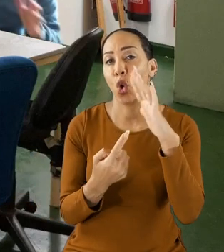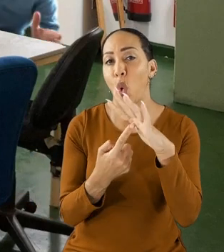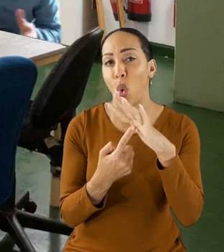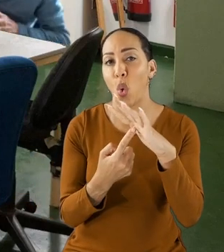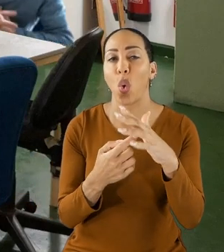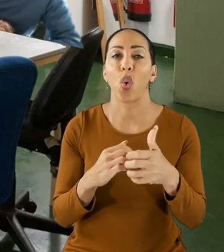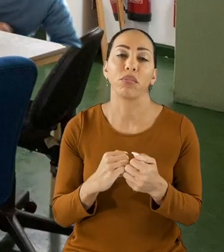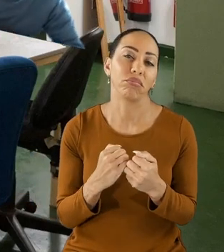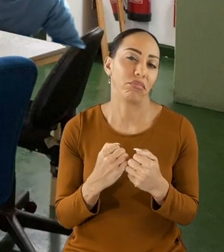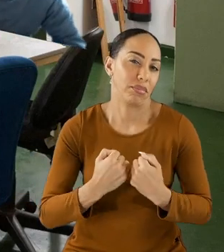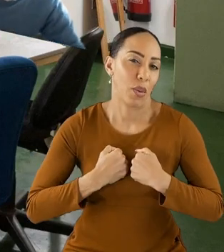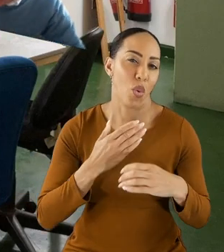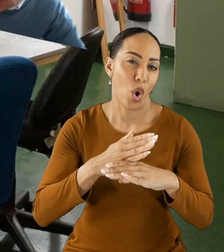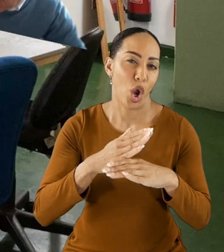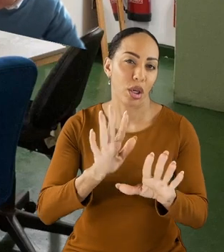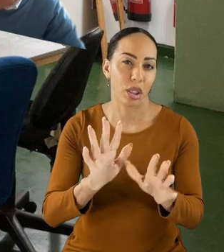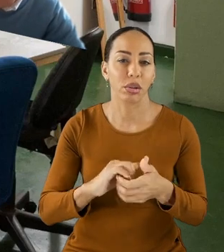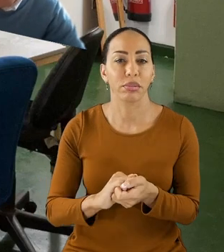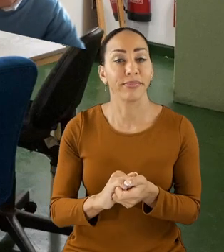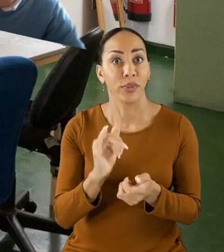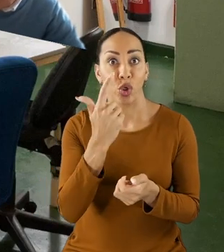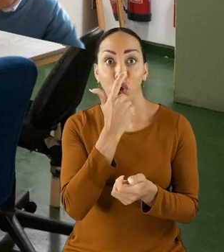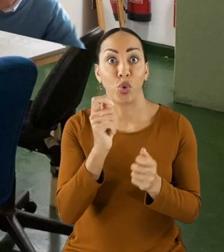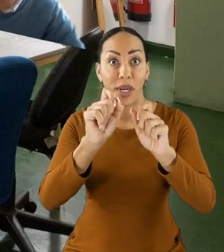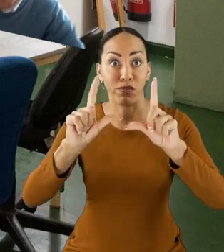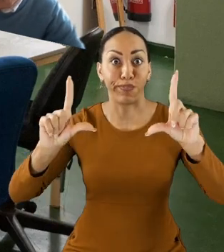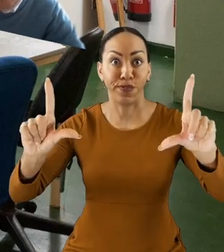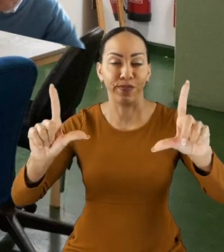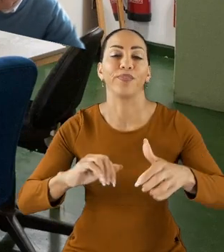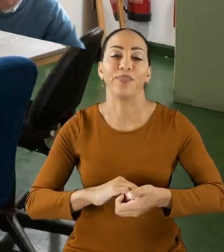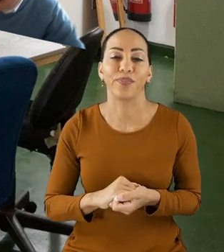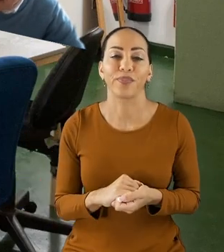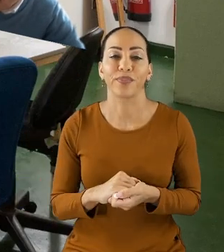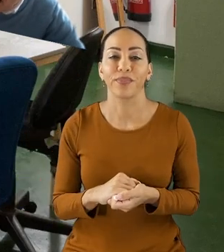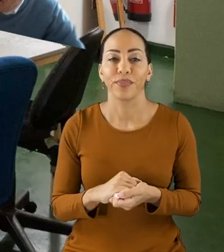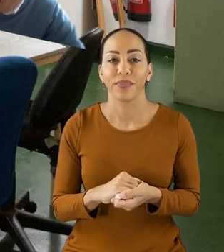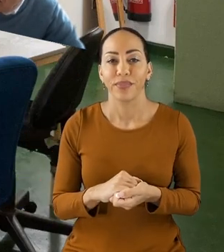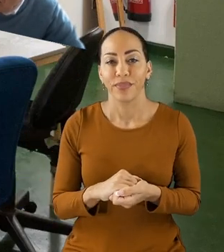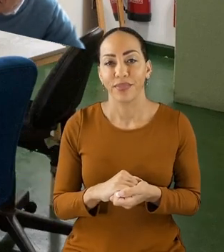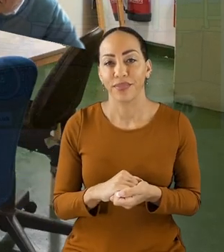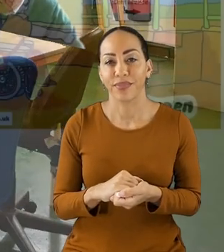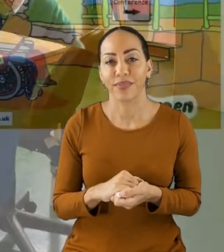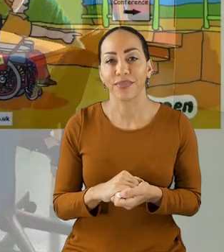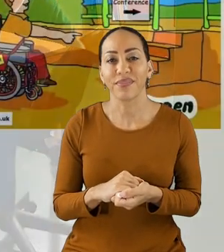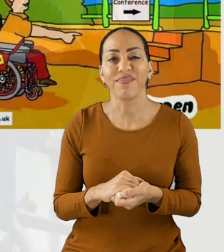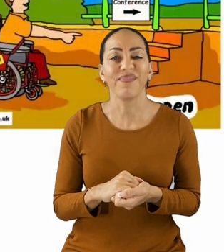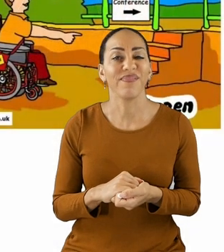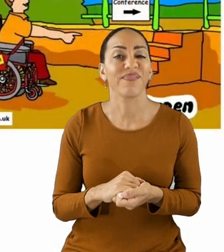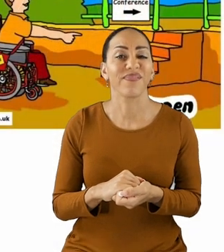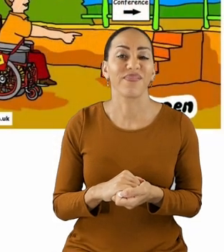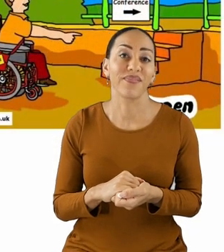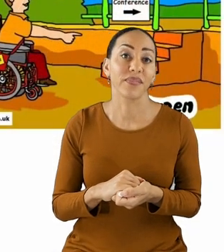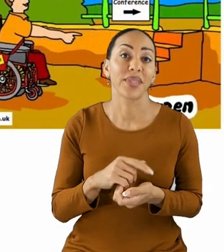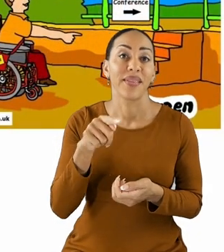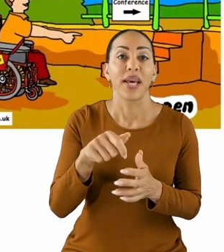Yeah, the social model's been mentioned. It's core to what we're doing. Maybe we can have this on the largest screen, the whole screen,